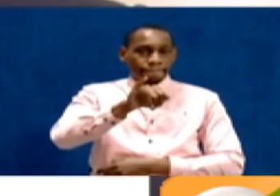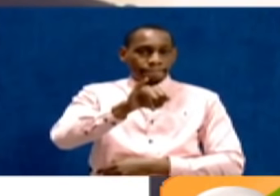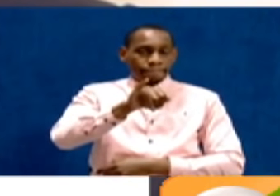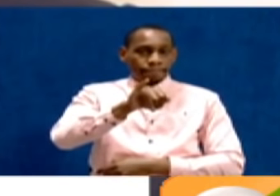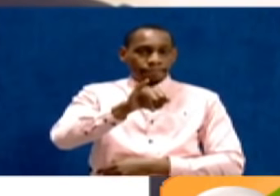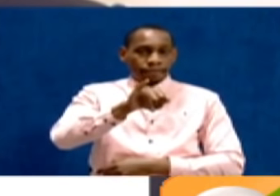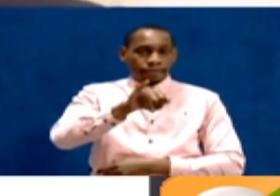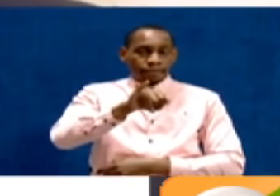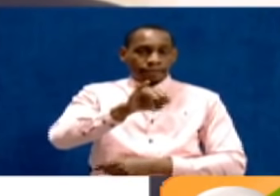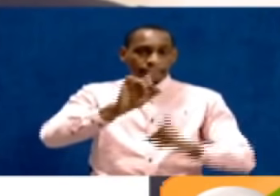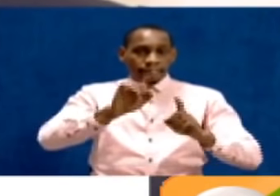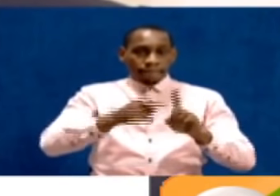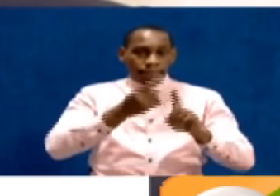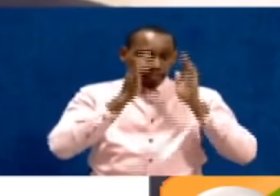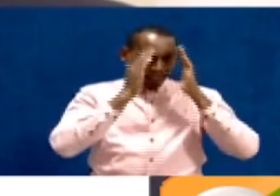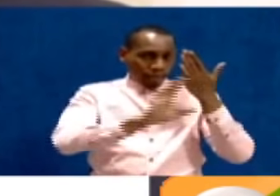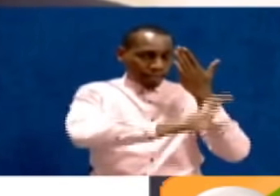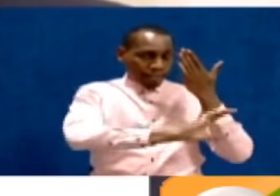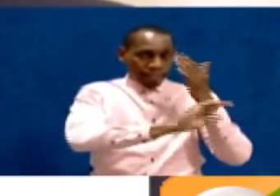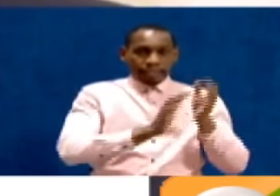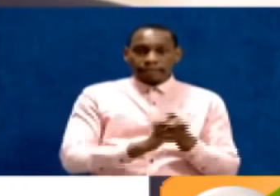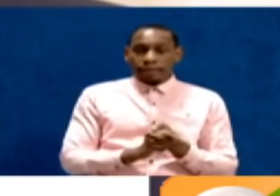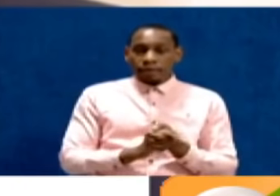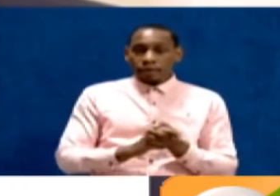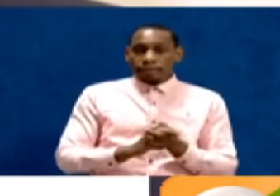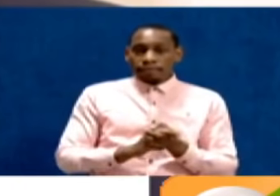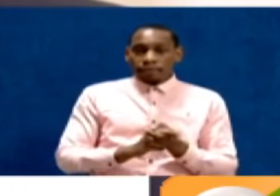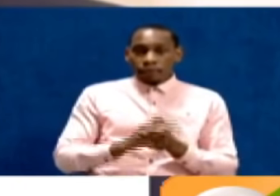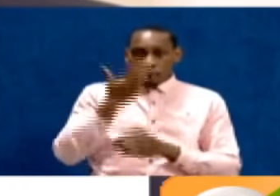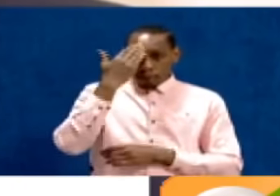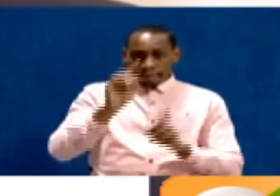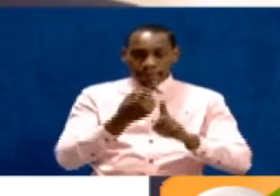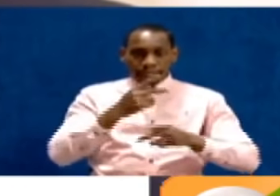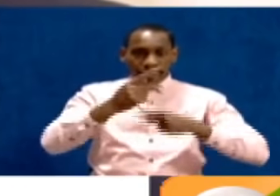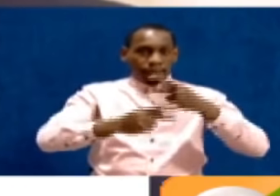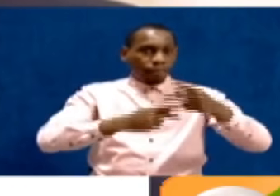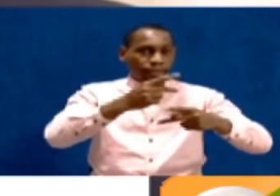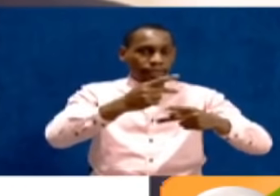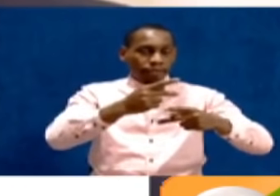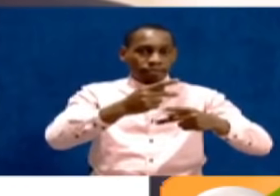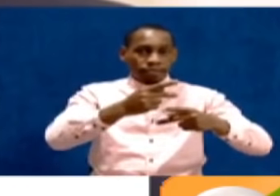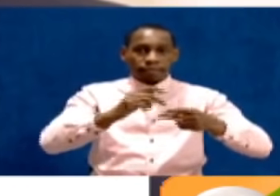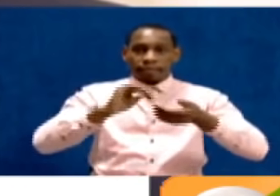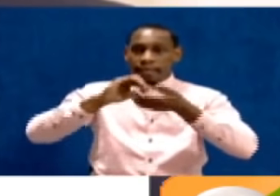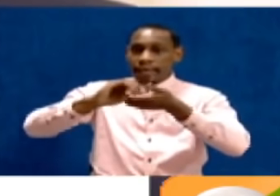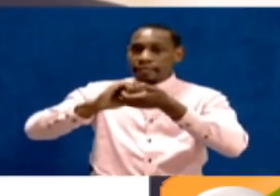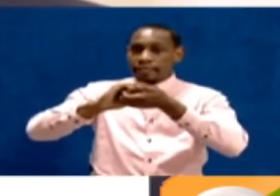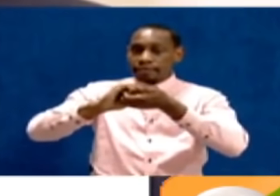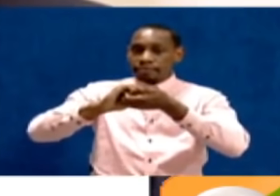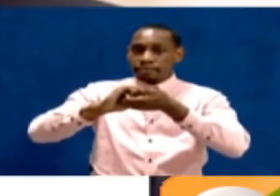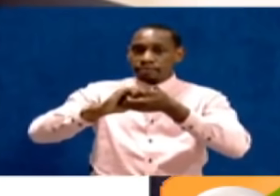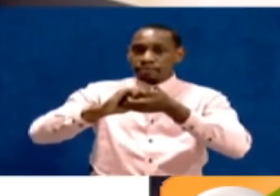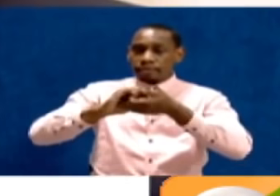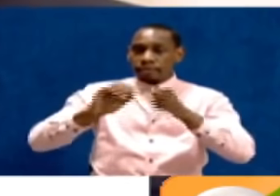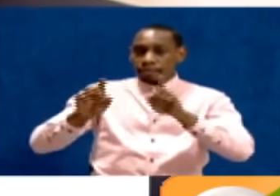the country first. Because the initial process of getting to the BBI, the handshake and what have you, and